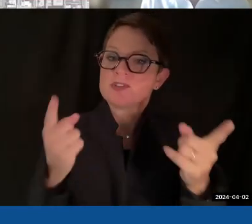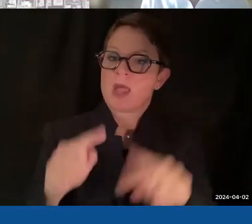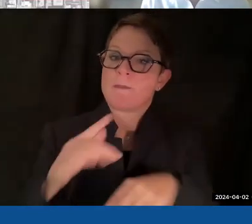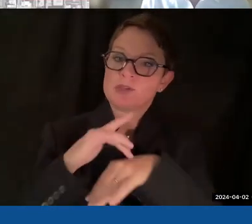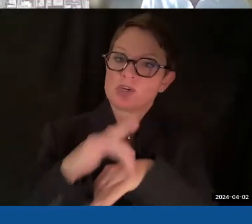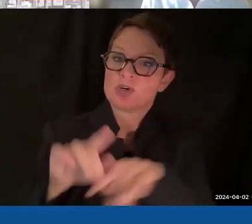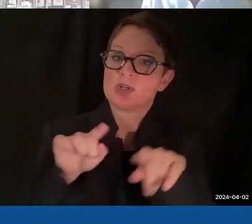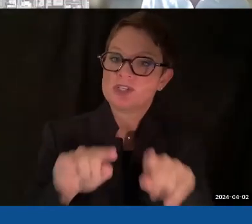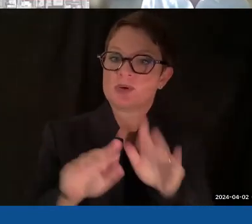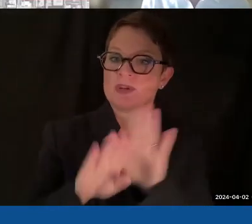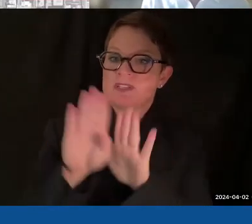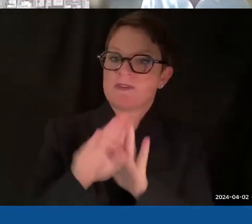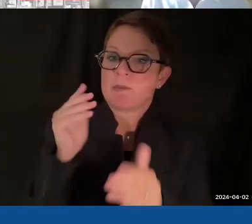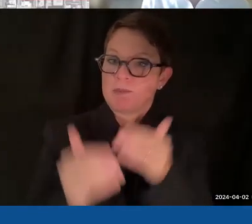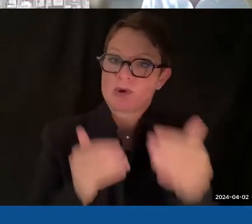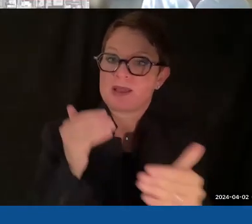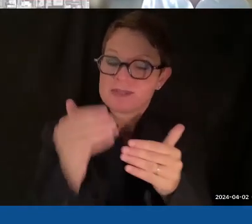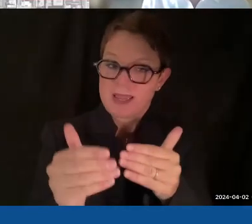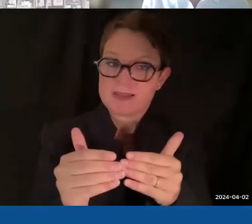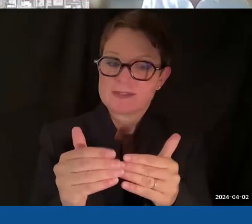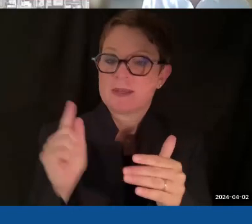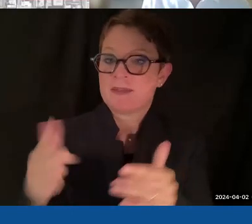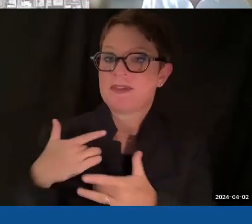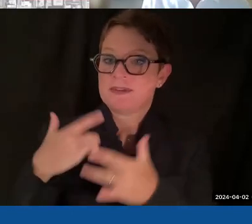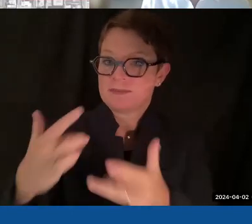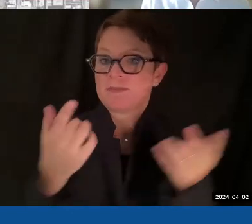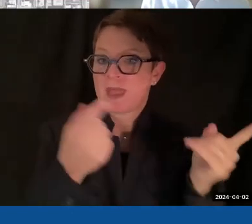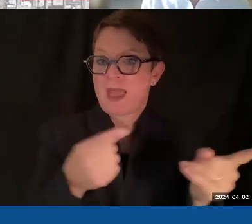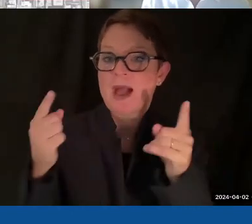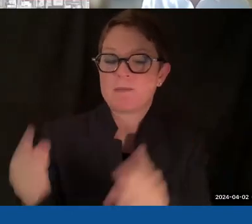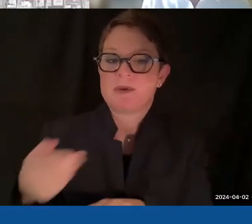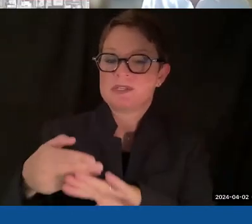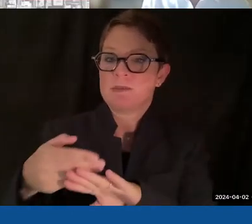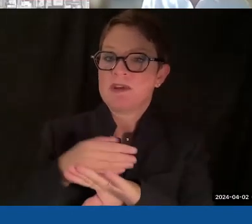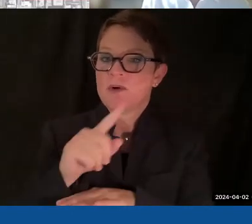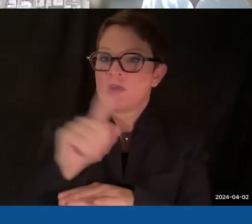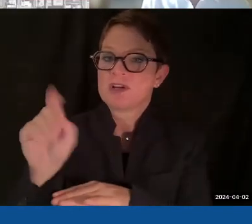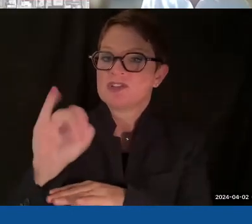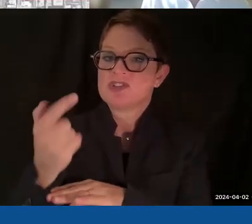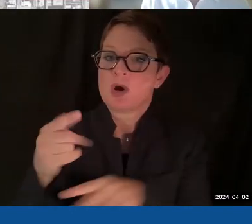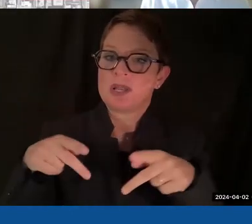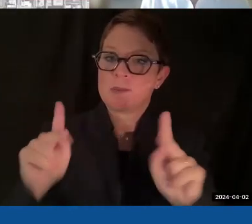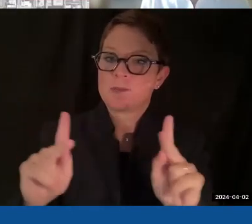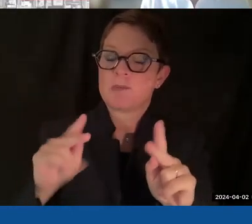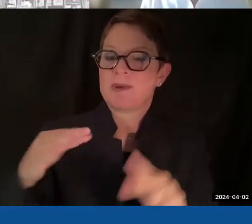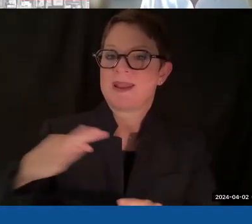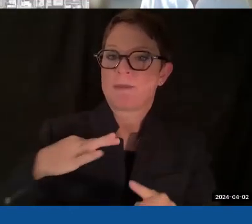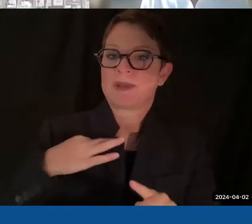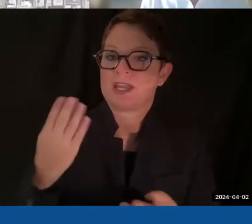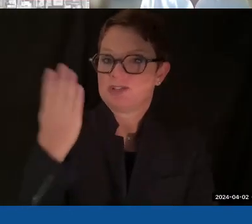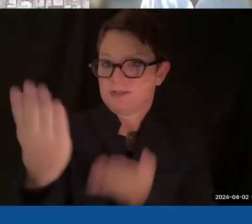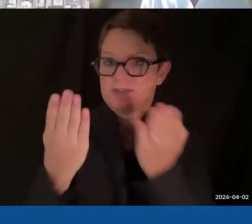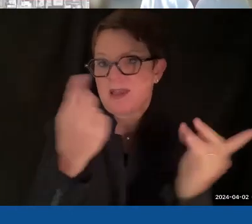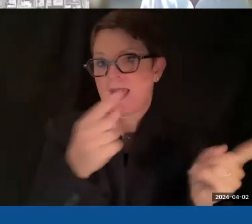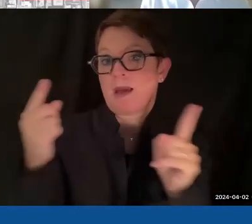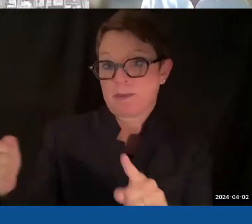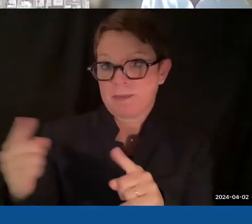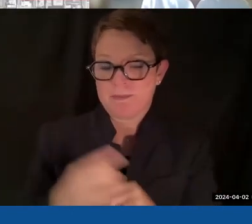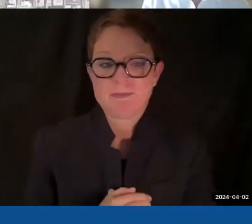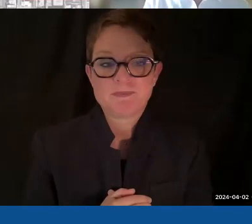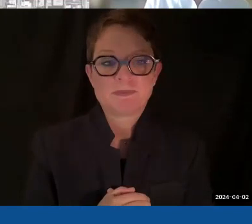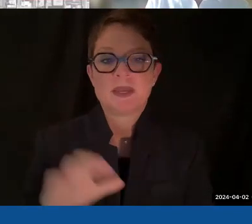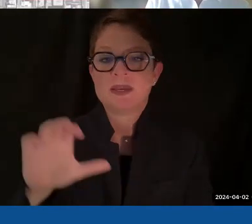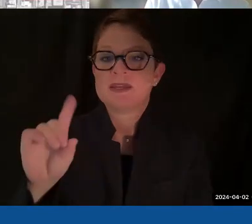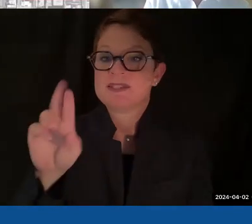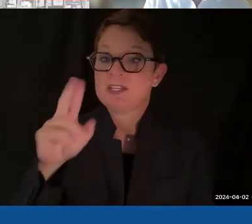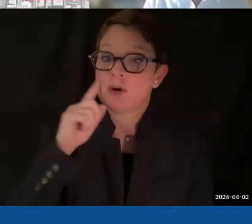in the development process. This typically happens before zoning permit applications are made. CDR